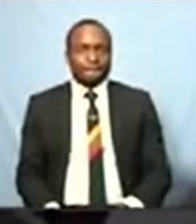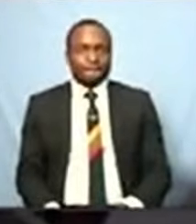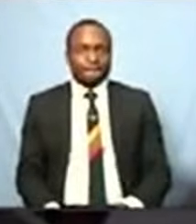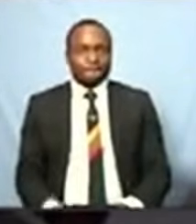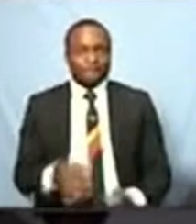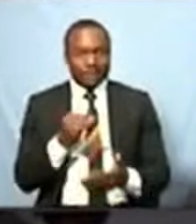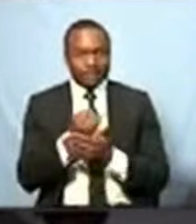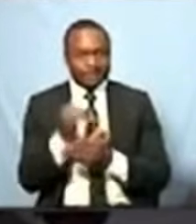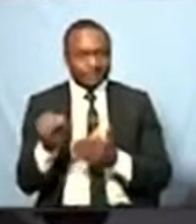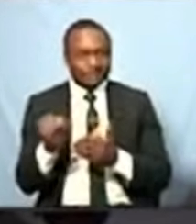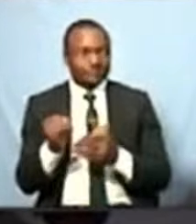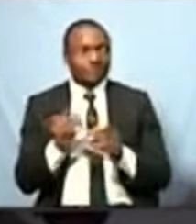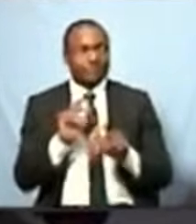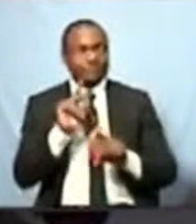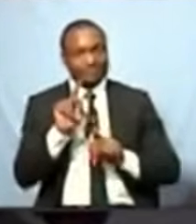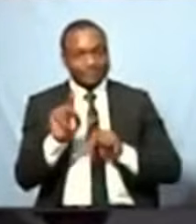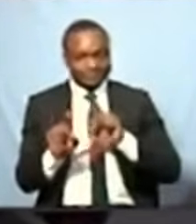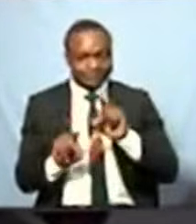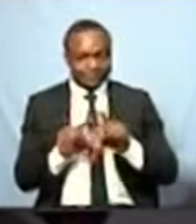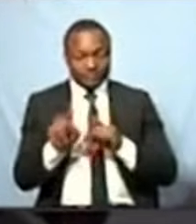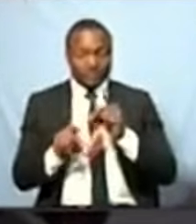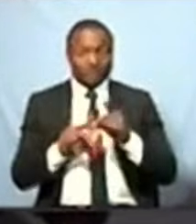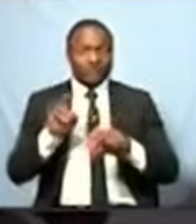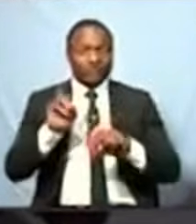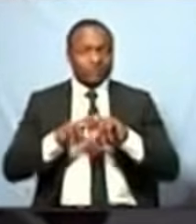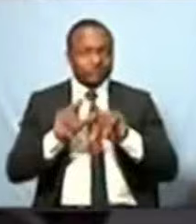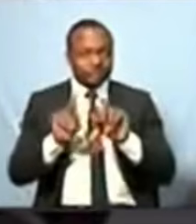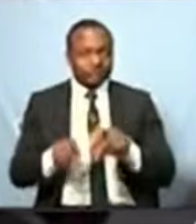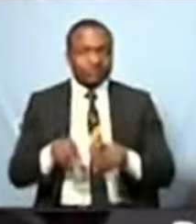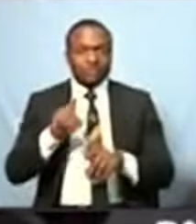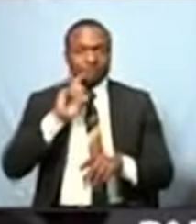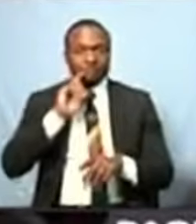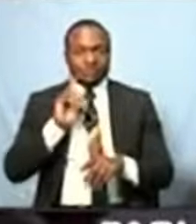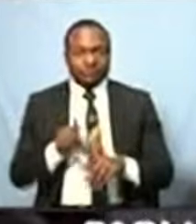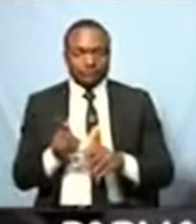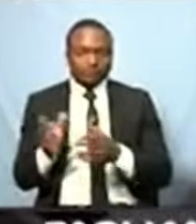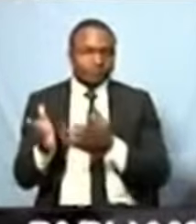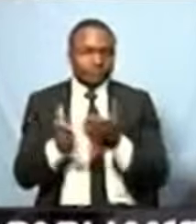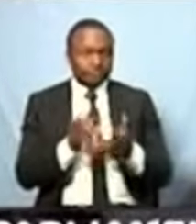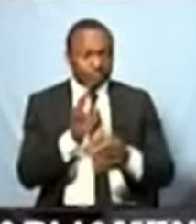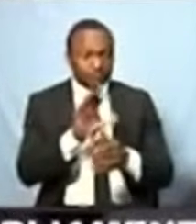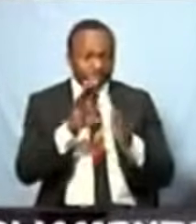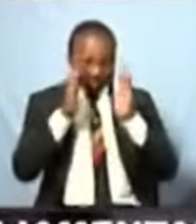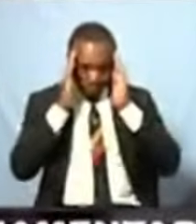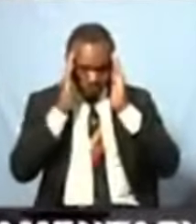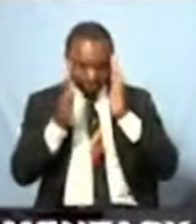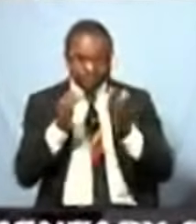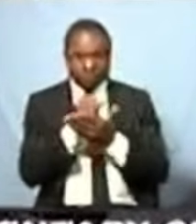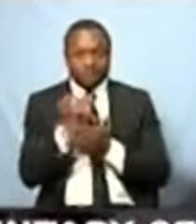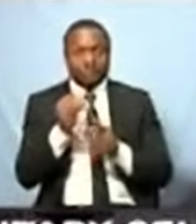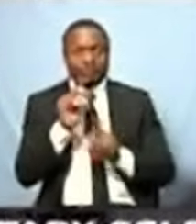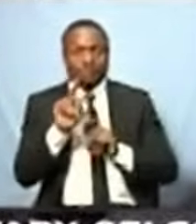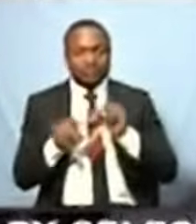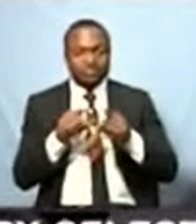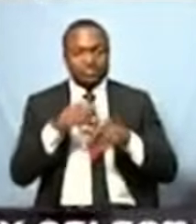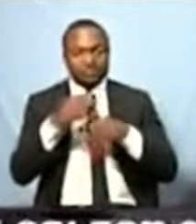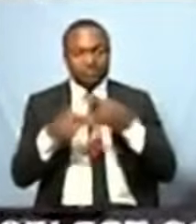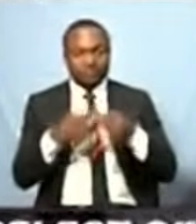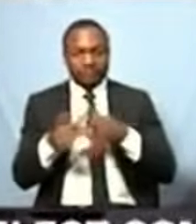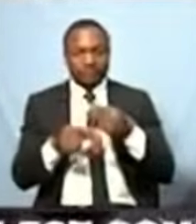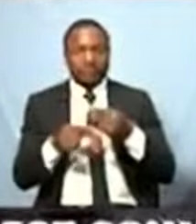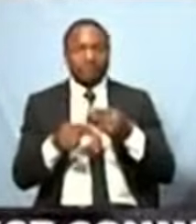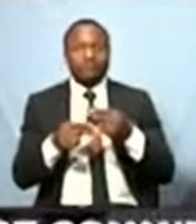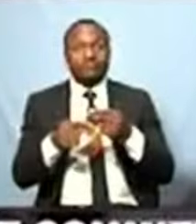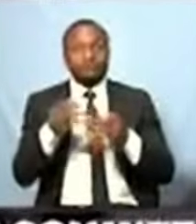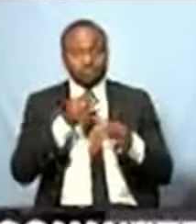issue of the people, Mr. Chairperson, I need to bring into our attention that the issue of the people is well defined in the Constitution.